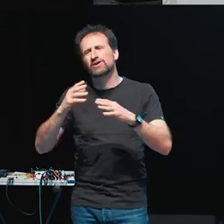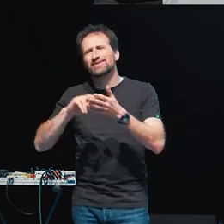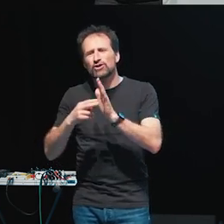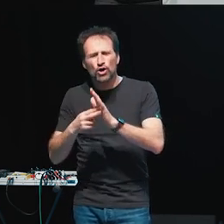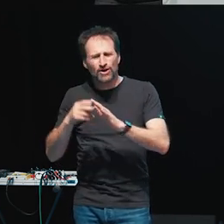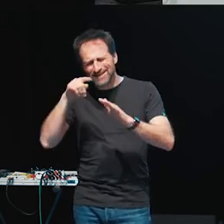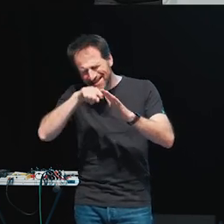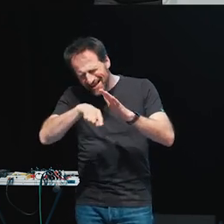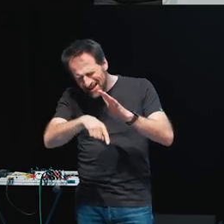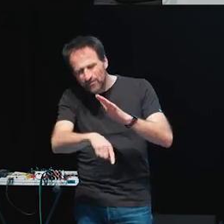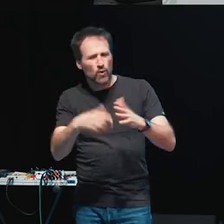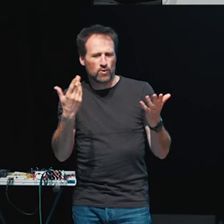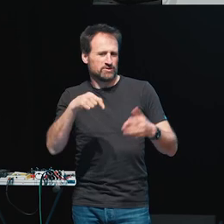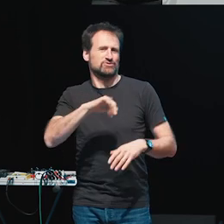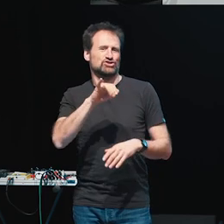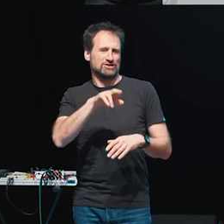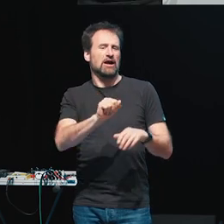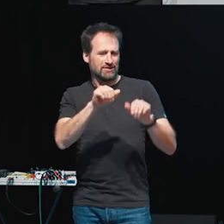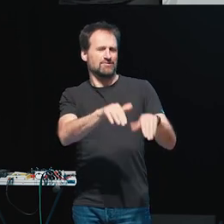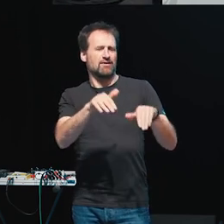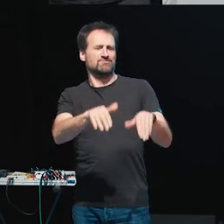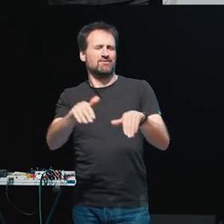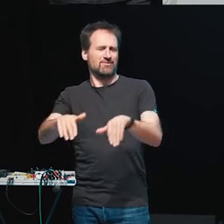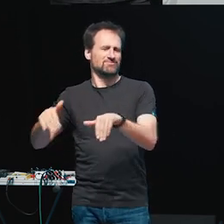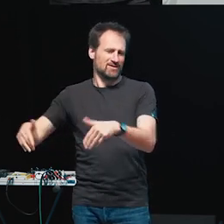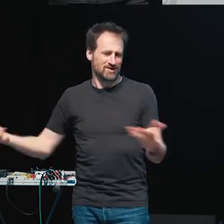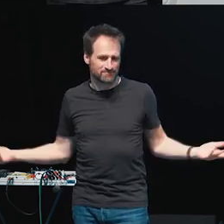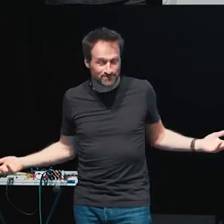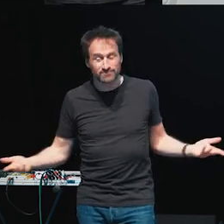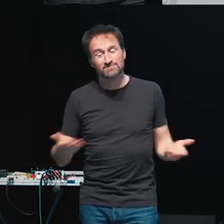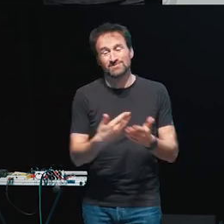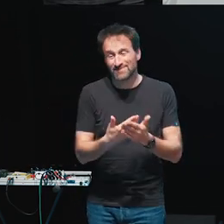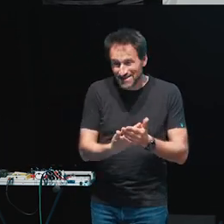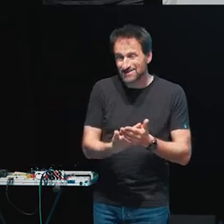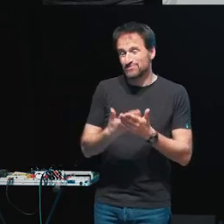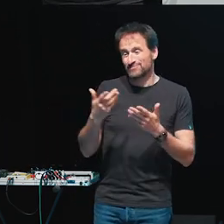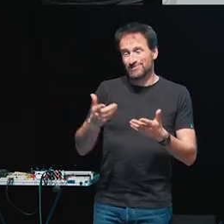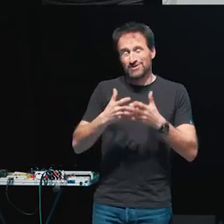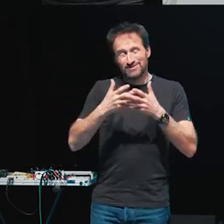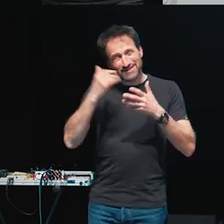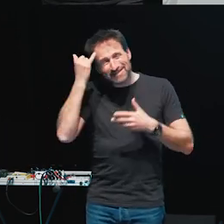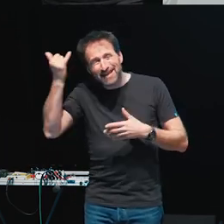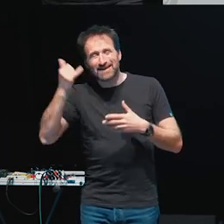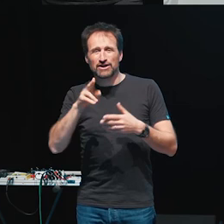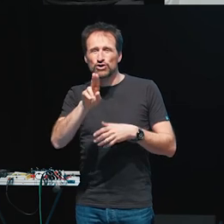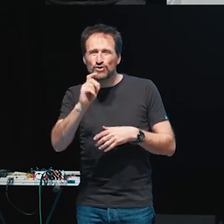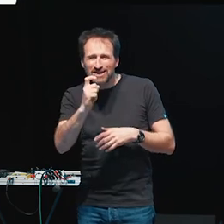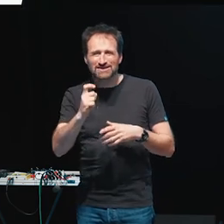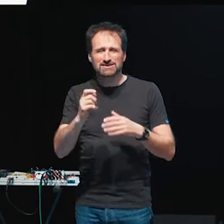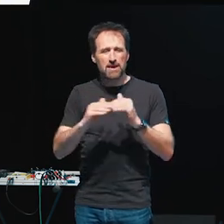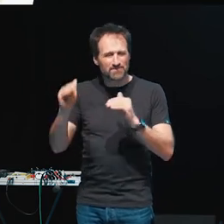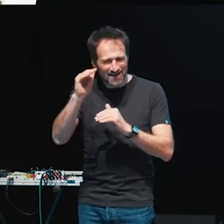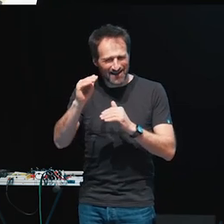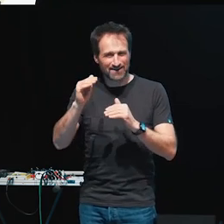in some existential corner of Jira. So when this idea of big UX update and design update came